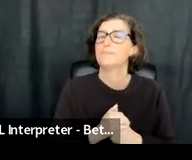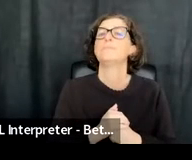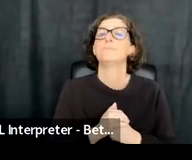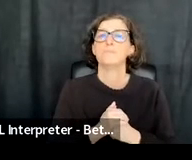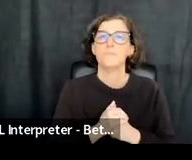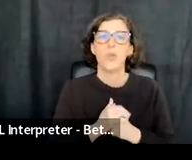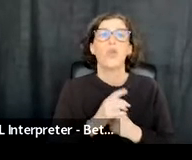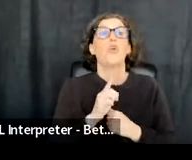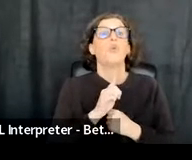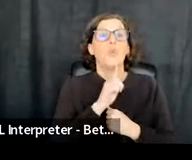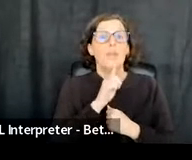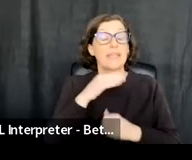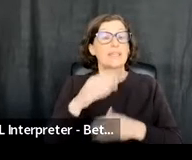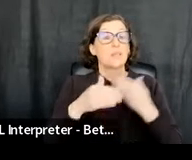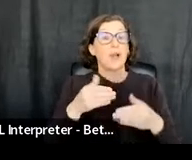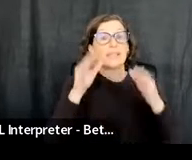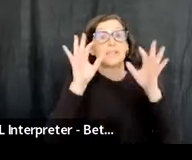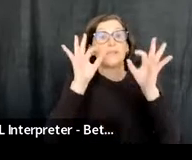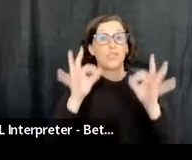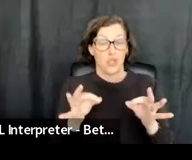It's really the process of determining of what